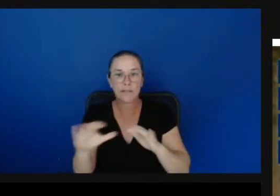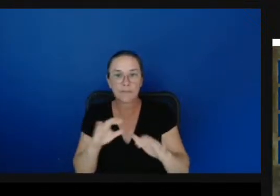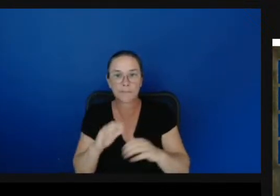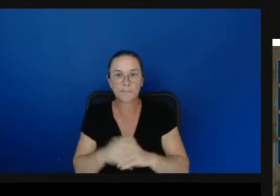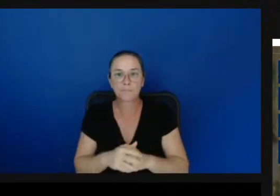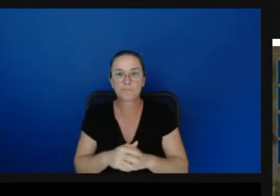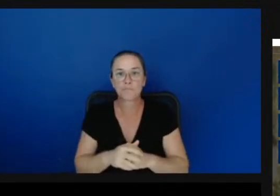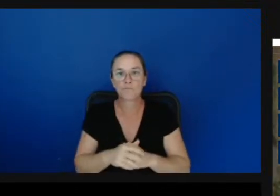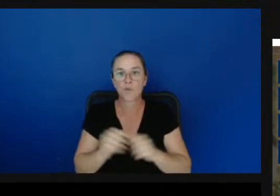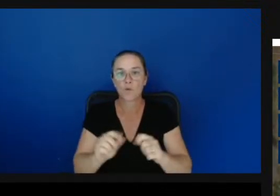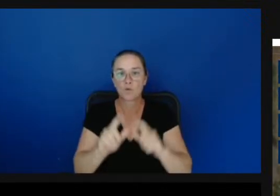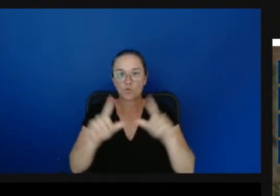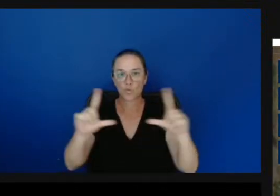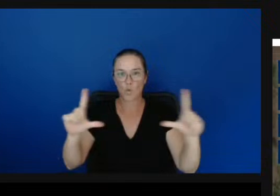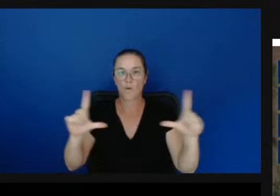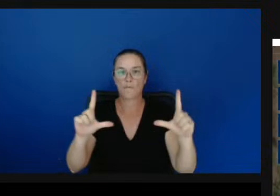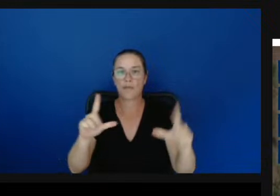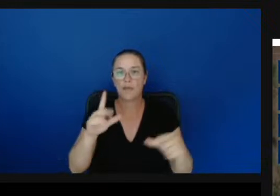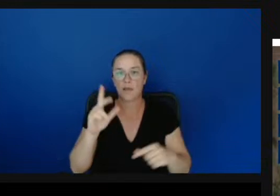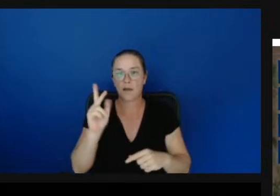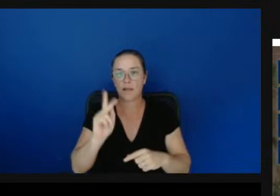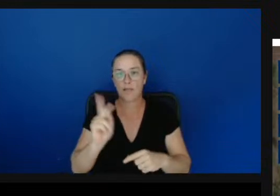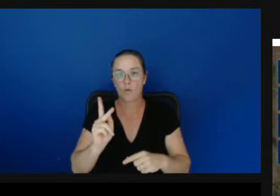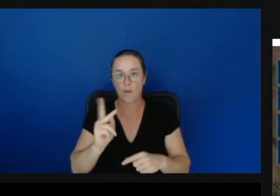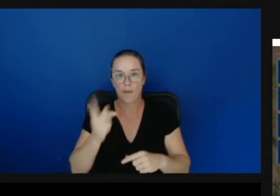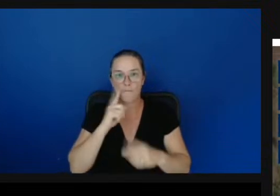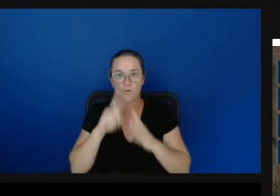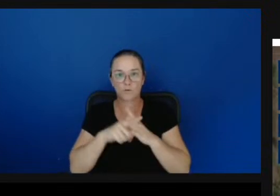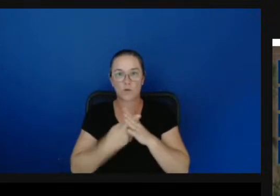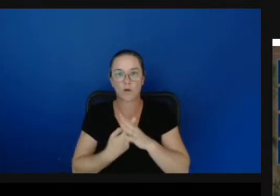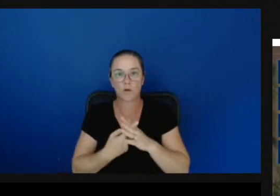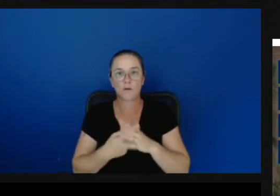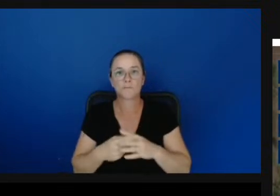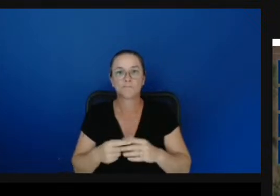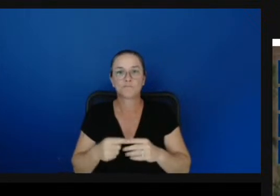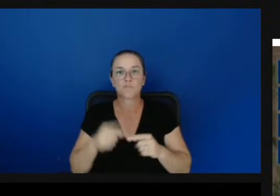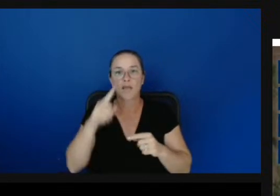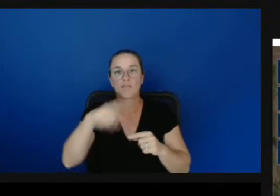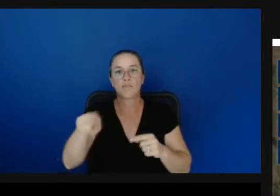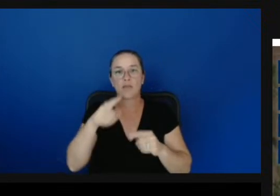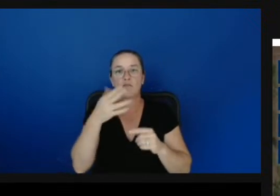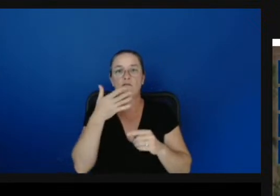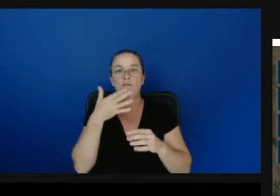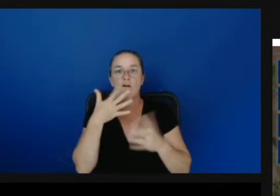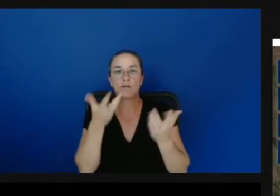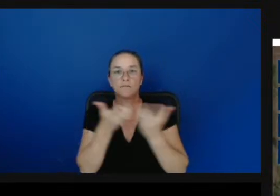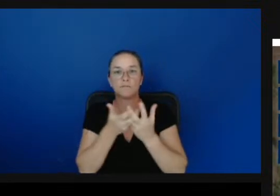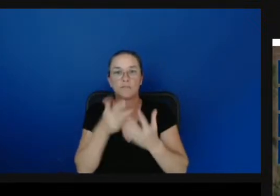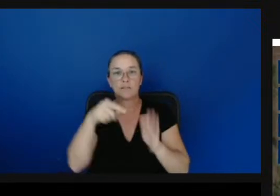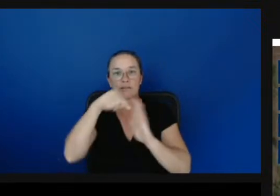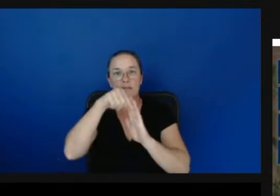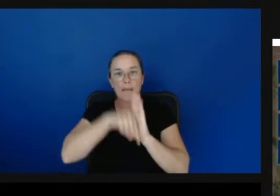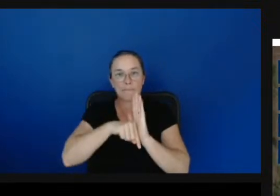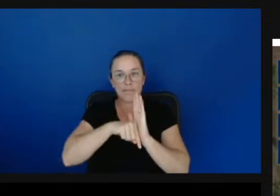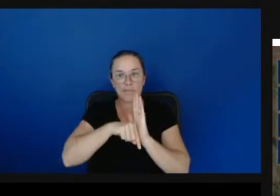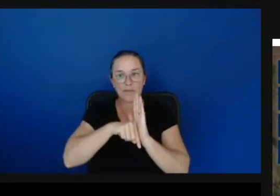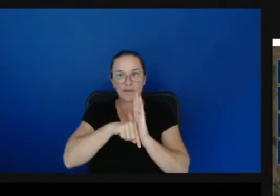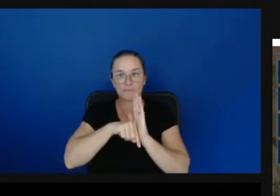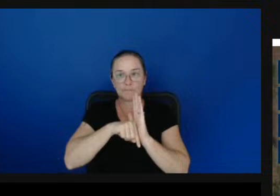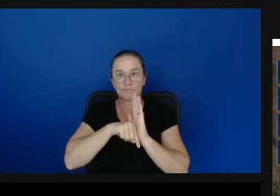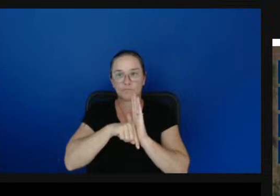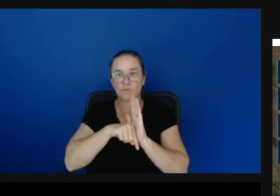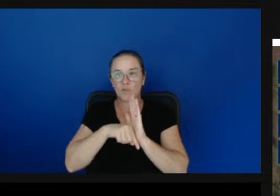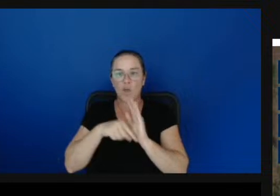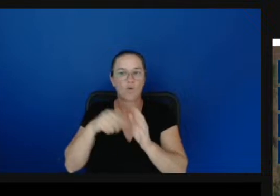in on Kilauea to start. Not a whole lot under the caldera, a couple. These are colored by depth, not by time. So you can ignore these colors right through